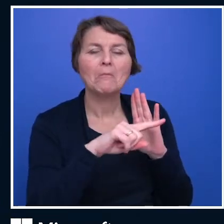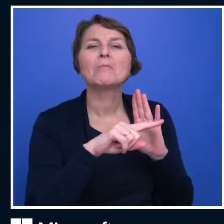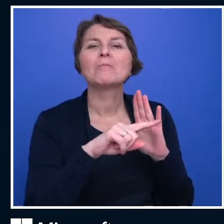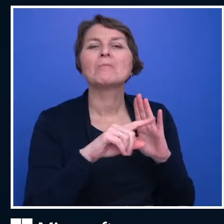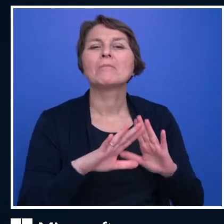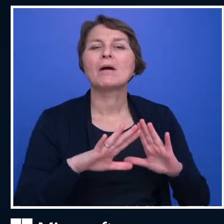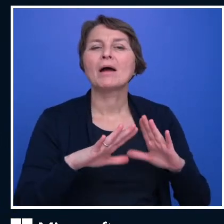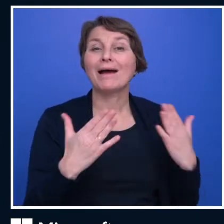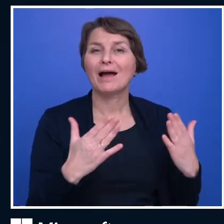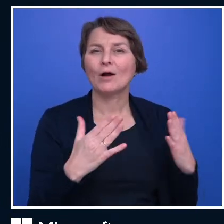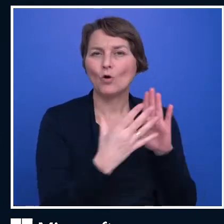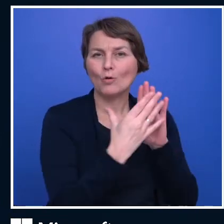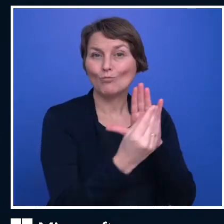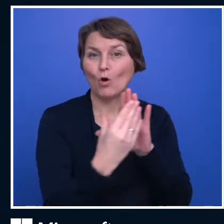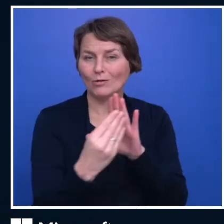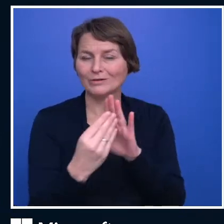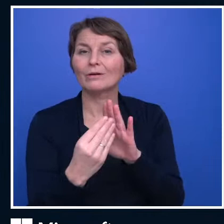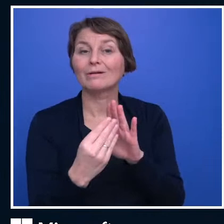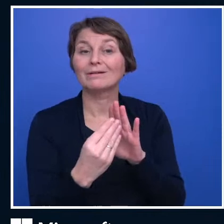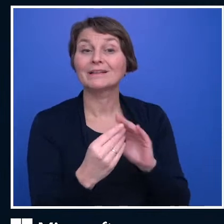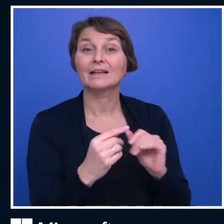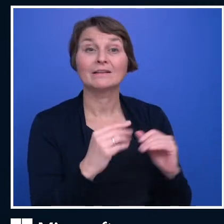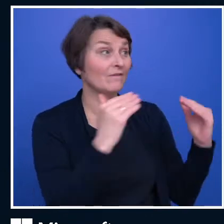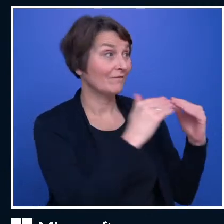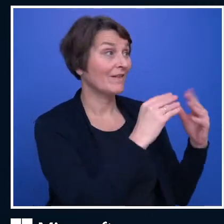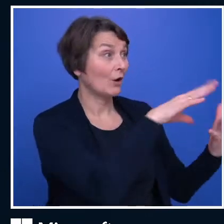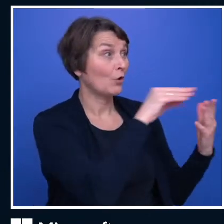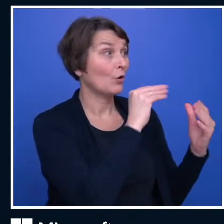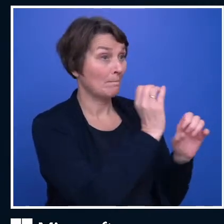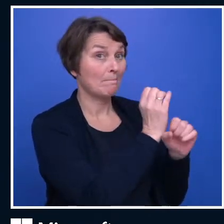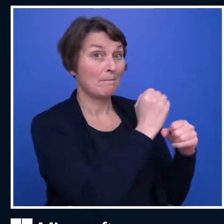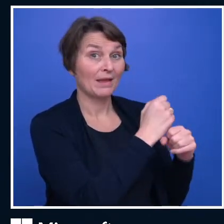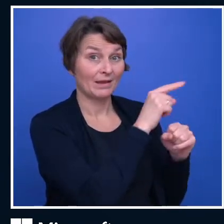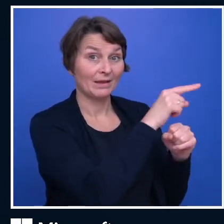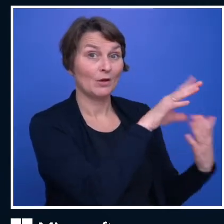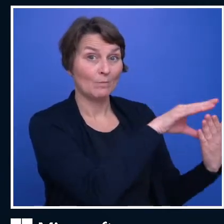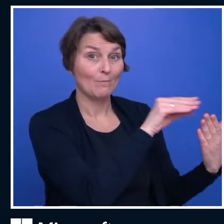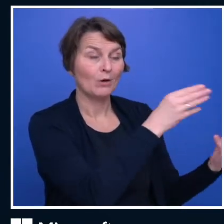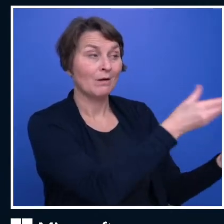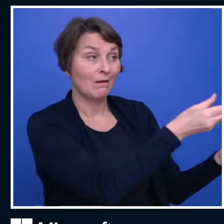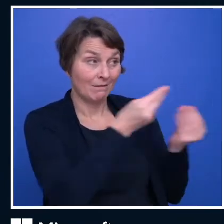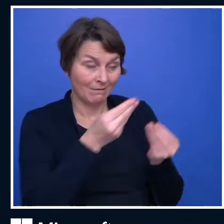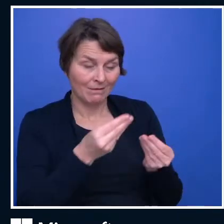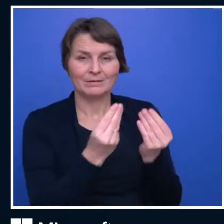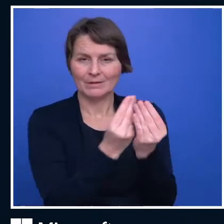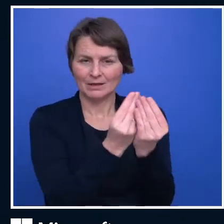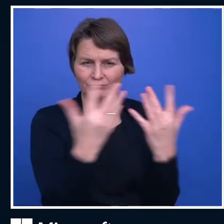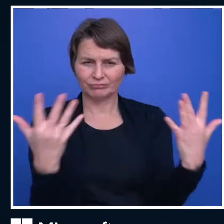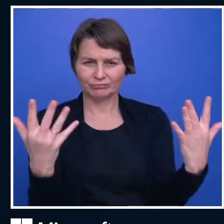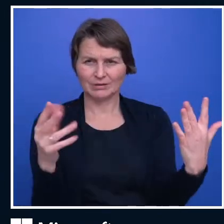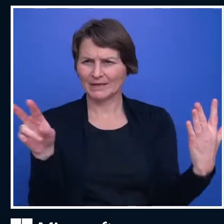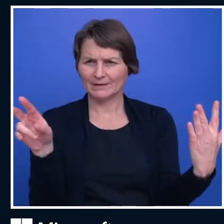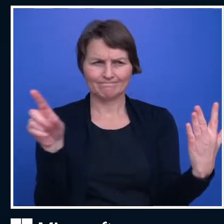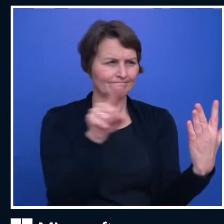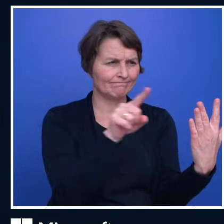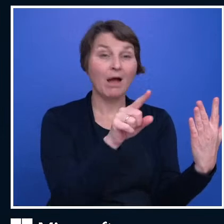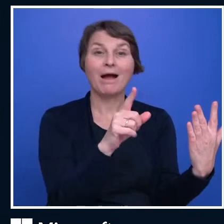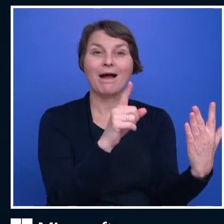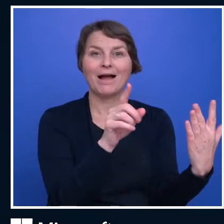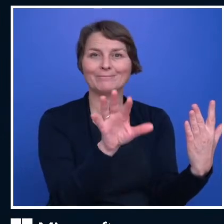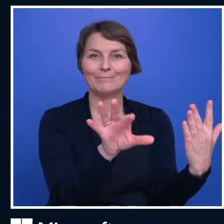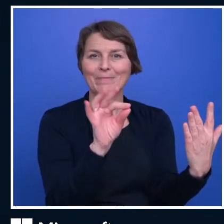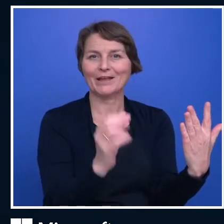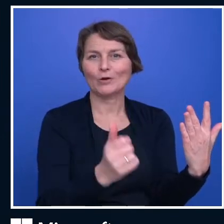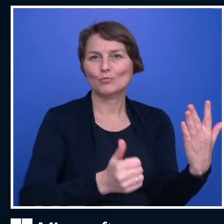models which FAIRlearn has made for me, and choose the right model. We take a look at how you can choose the right